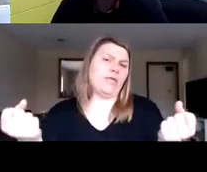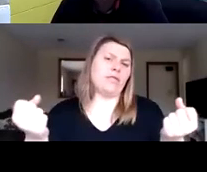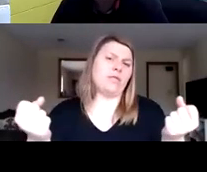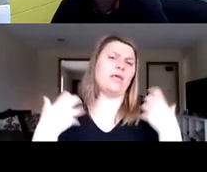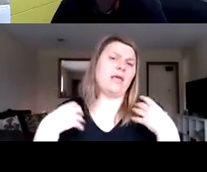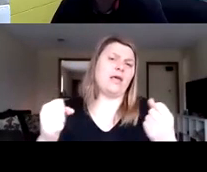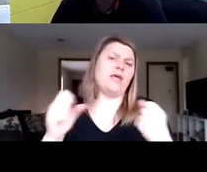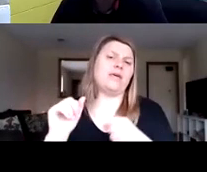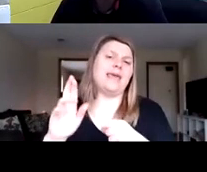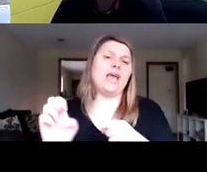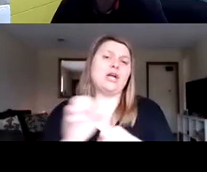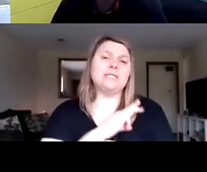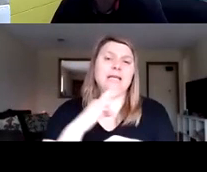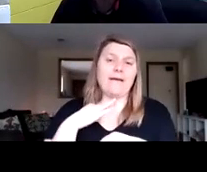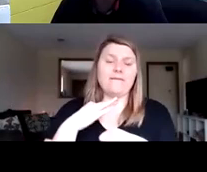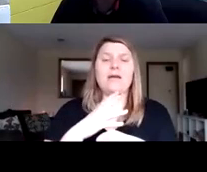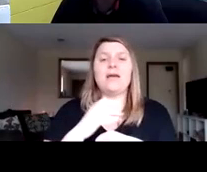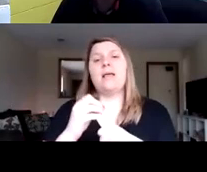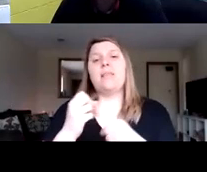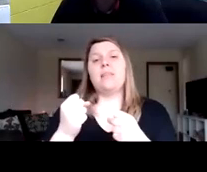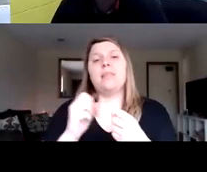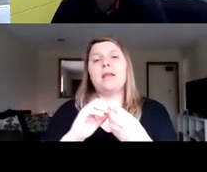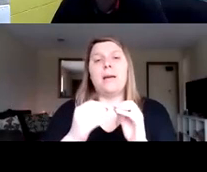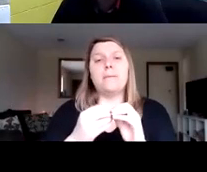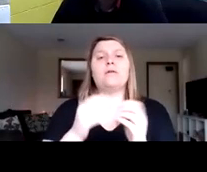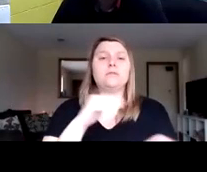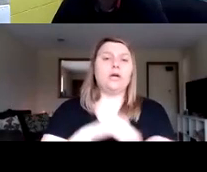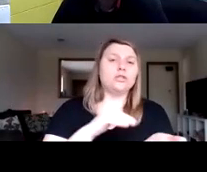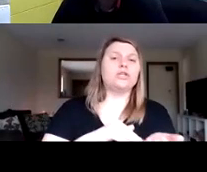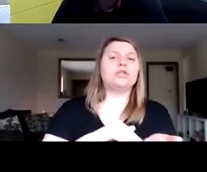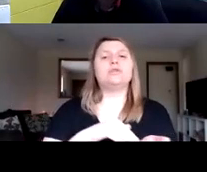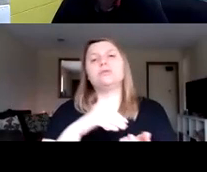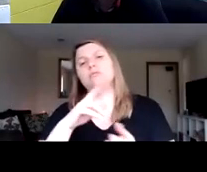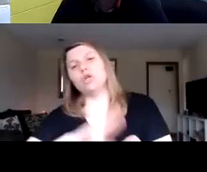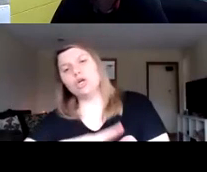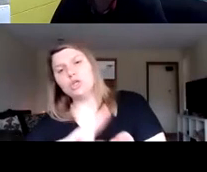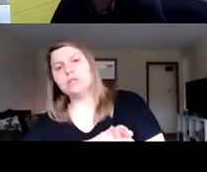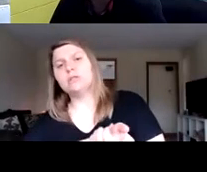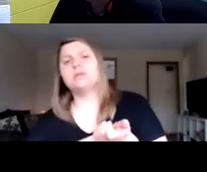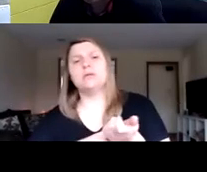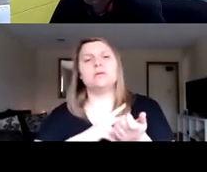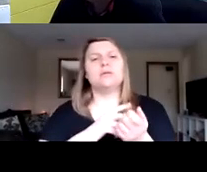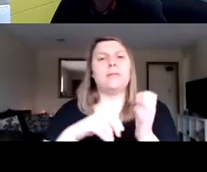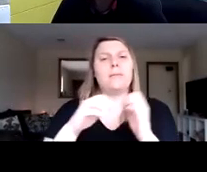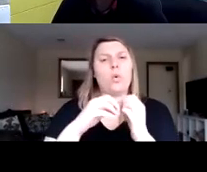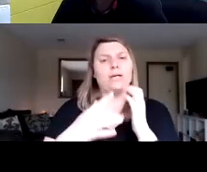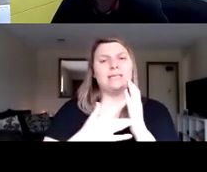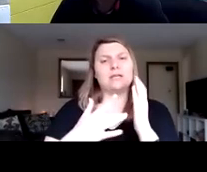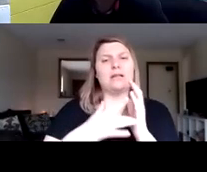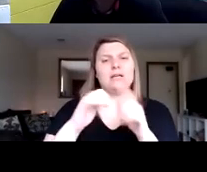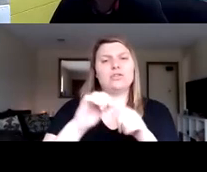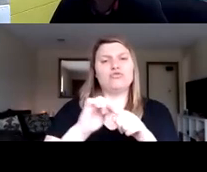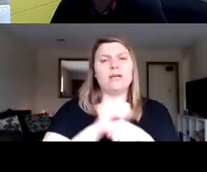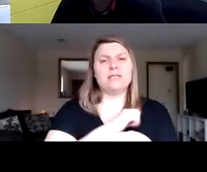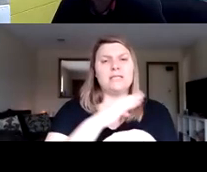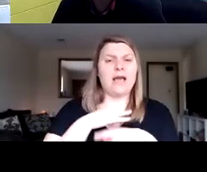healthcare staffing and the number of physicians, nurses, and more technically trained staff. And so to be able